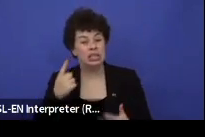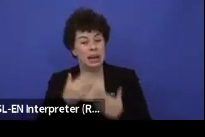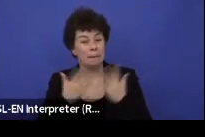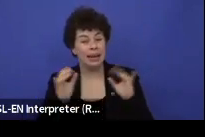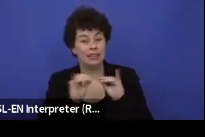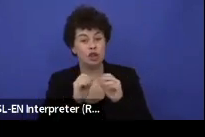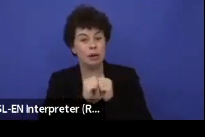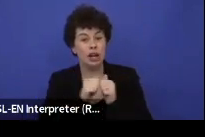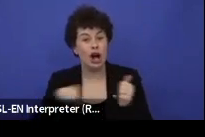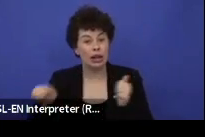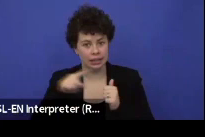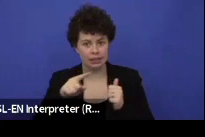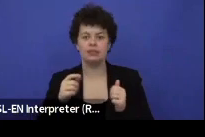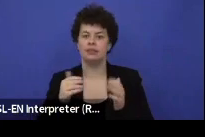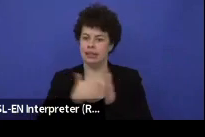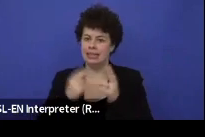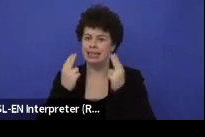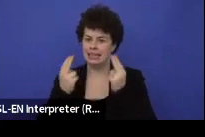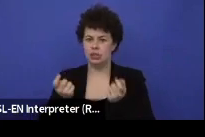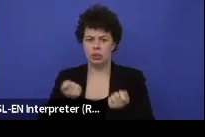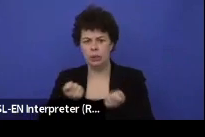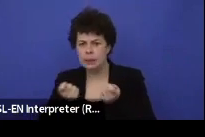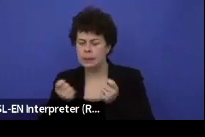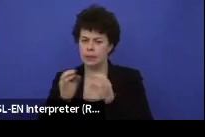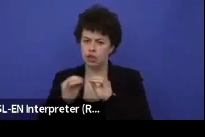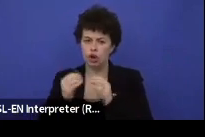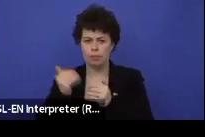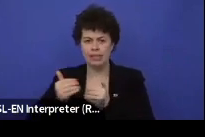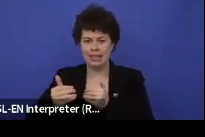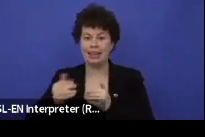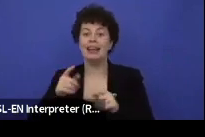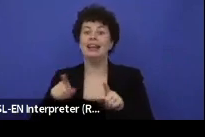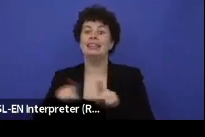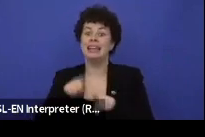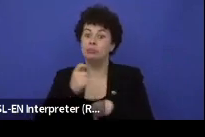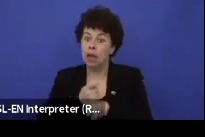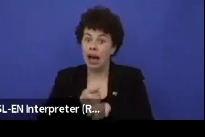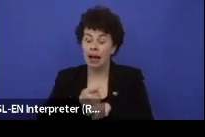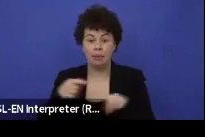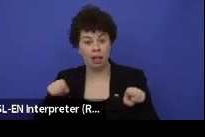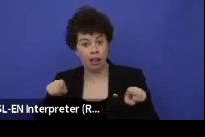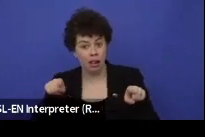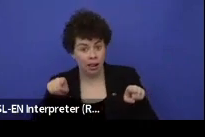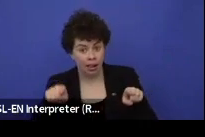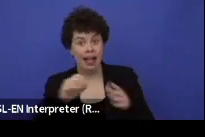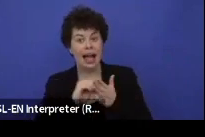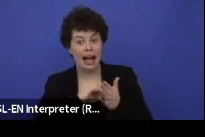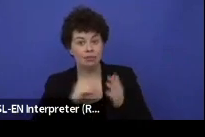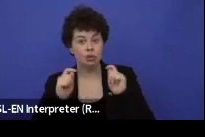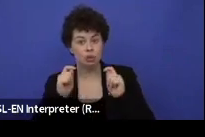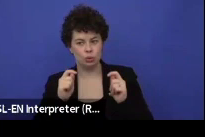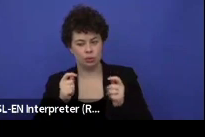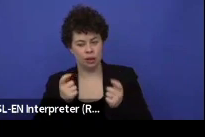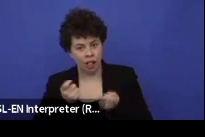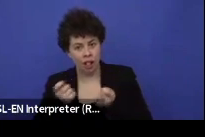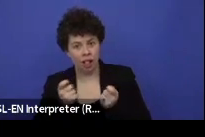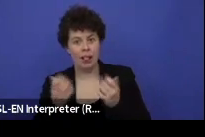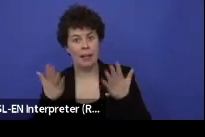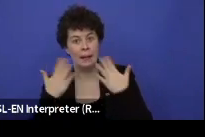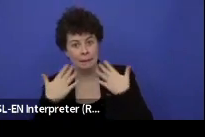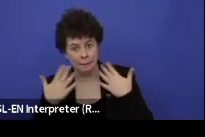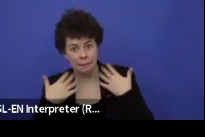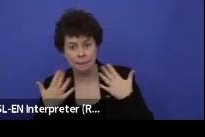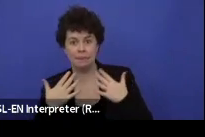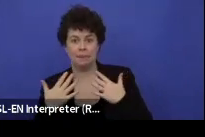the interpreting task, but they are having to manage menopause symptoms on top, additional